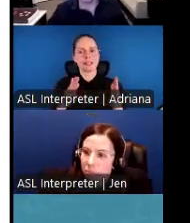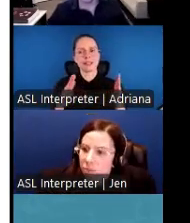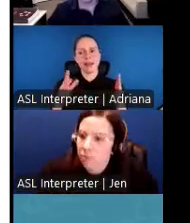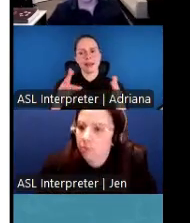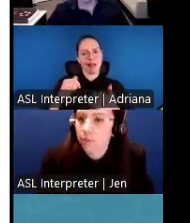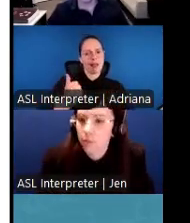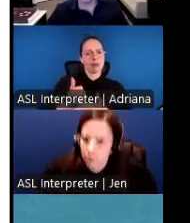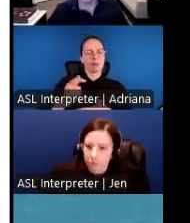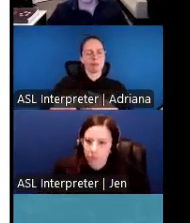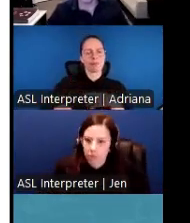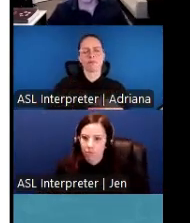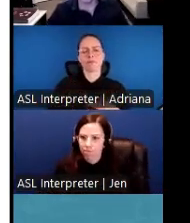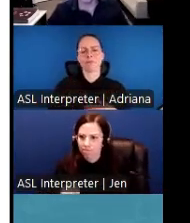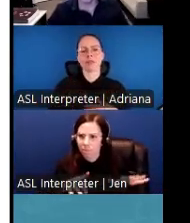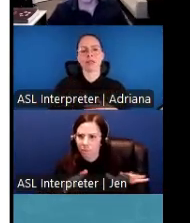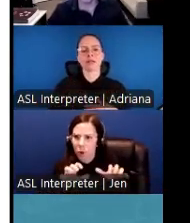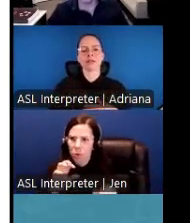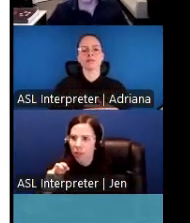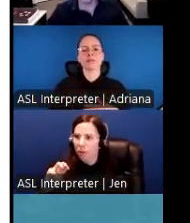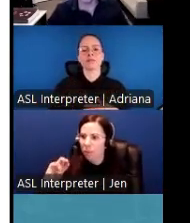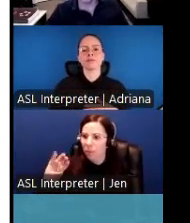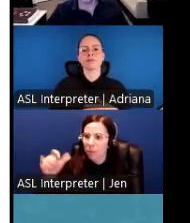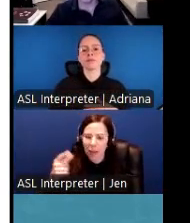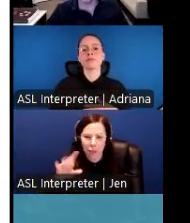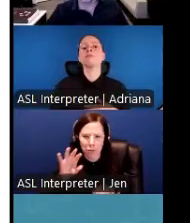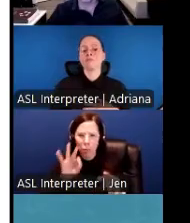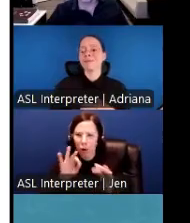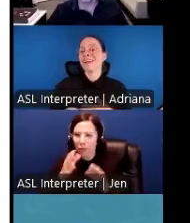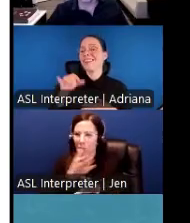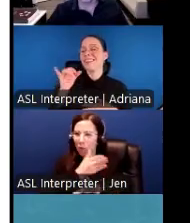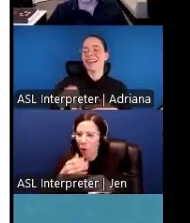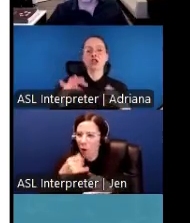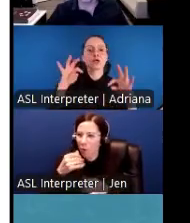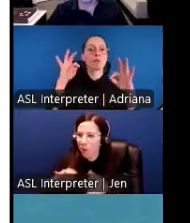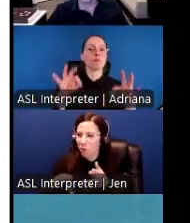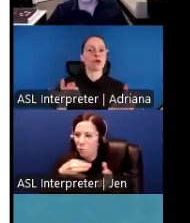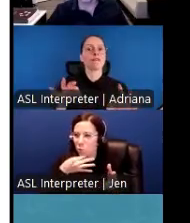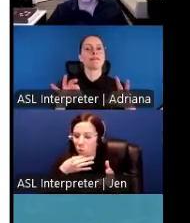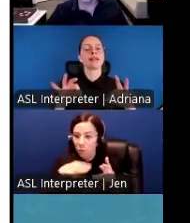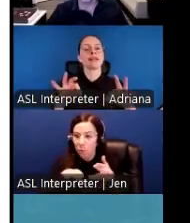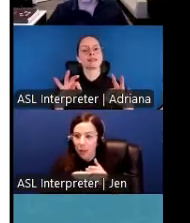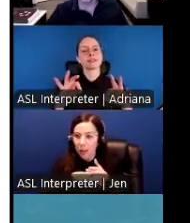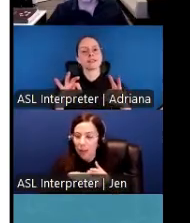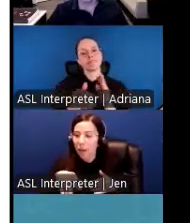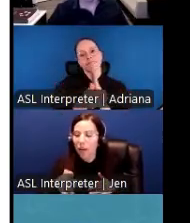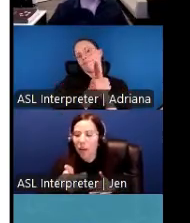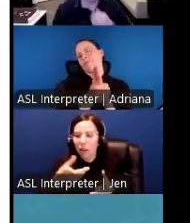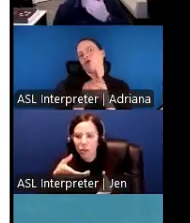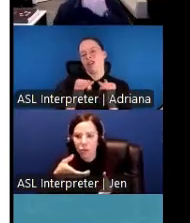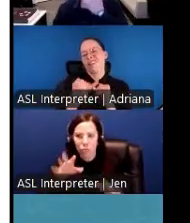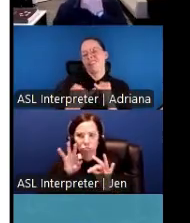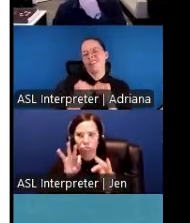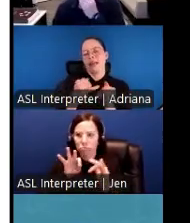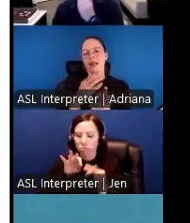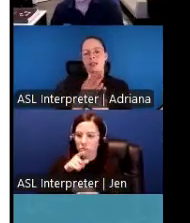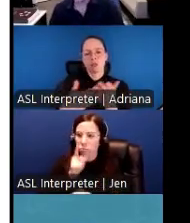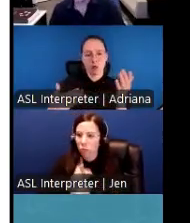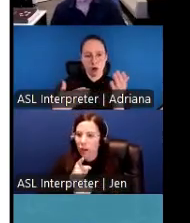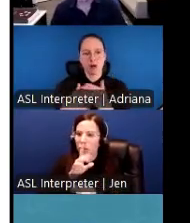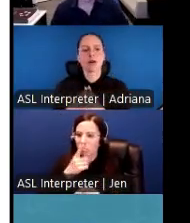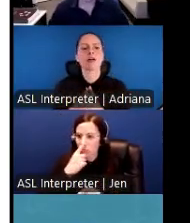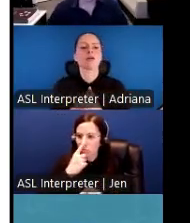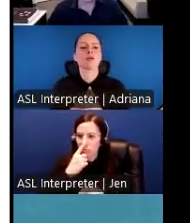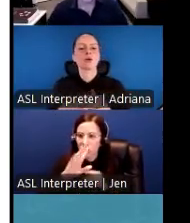perfect bridge to our last component before we take a break in just a couple of minutes, which is you were right there getting back to